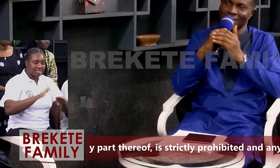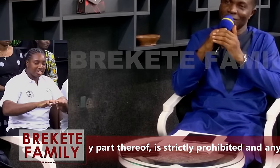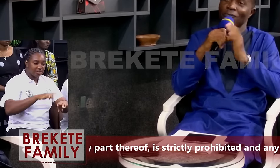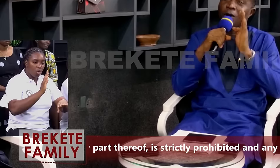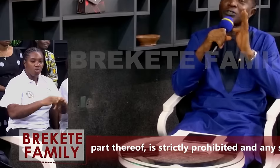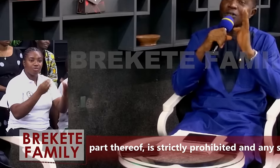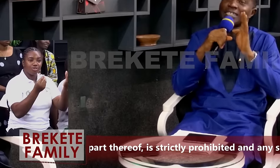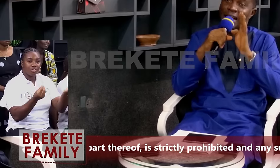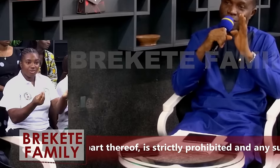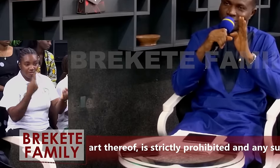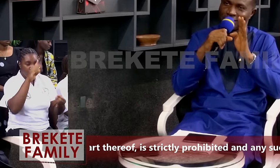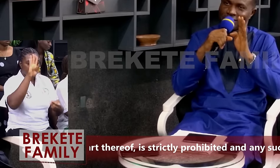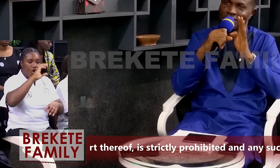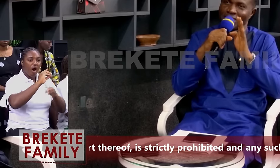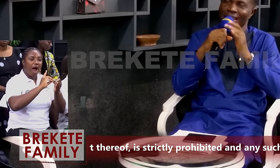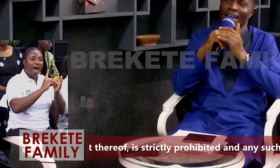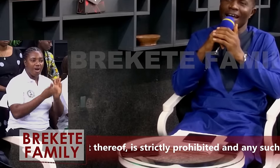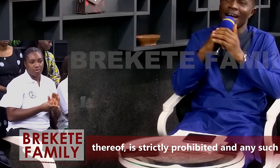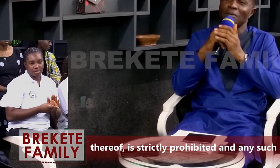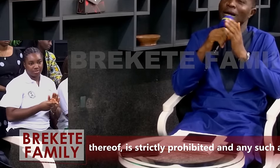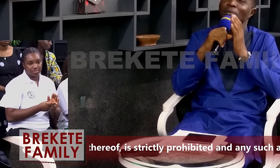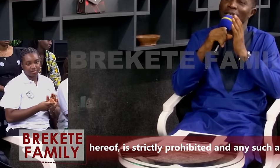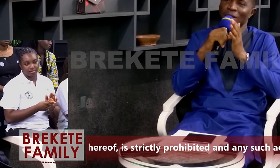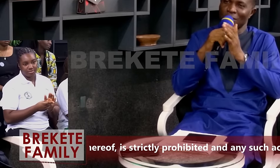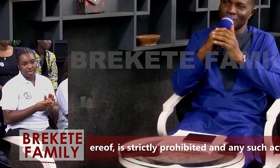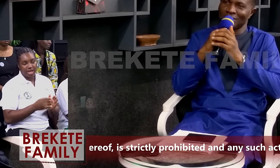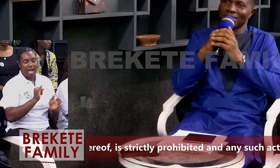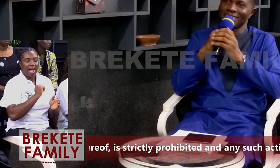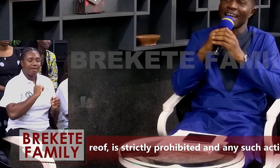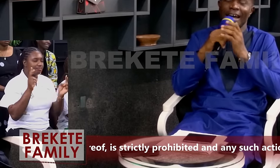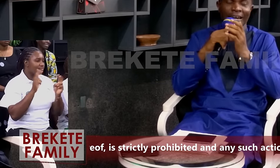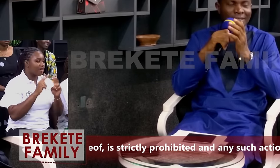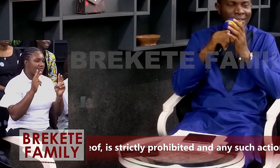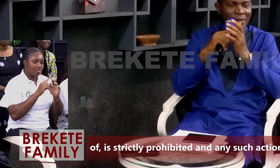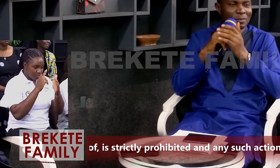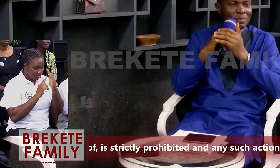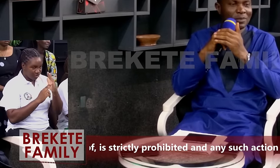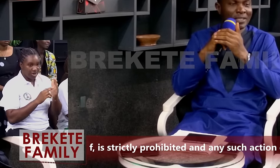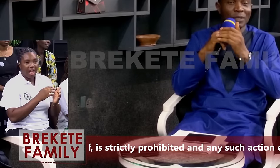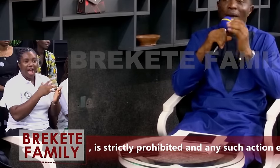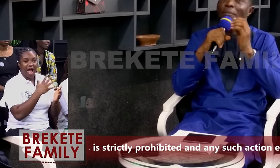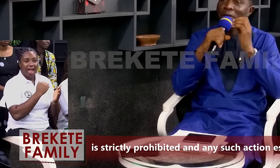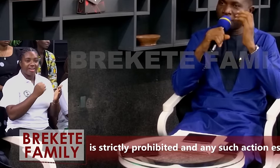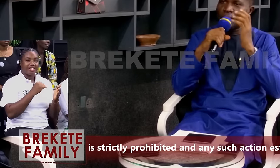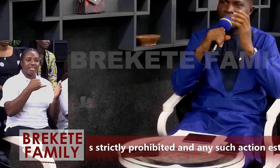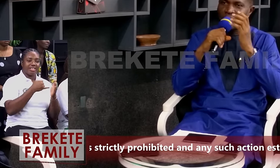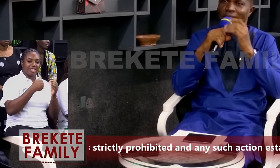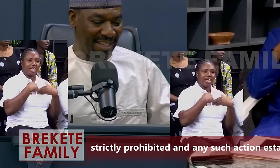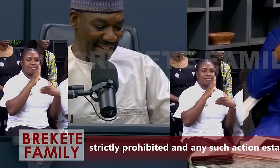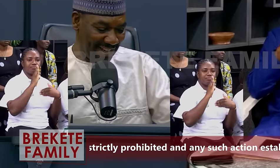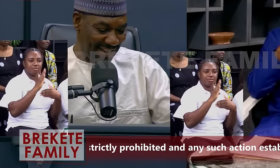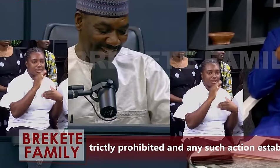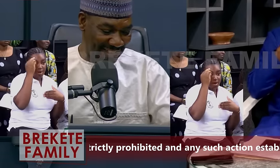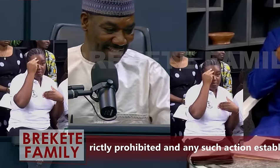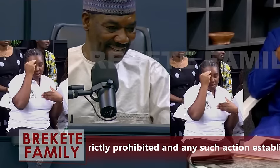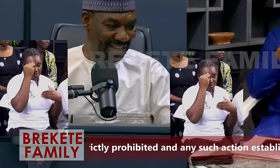sir. Four solid hours. Yes, and I chop rice. I'm really honored. Yes. And it's been memorable in my mind.